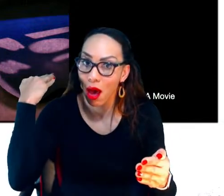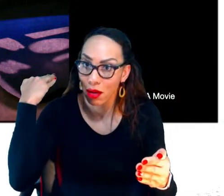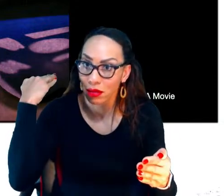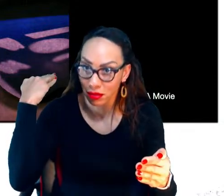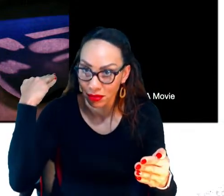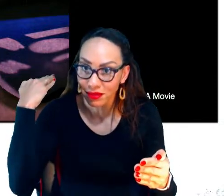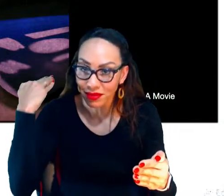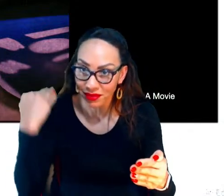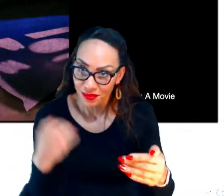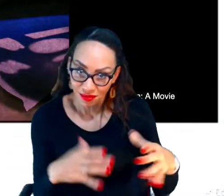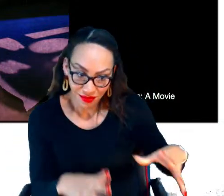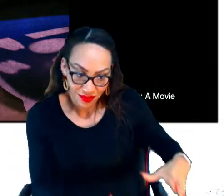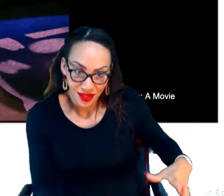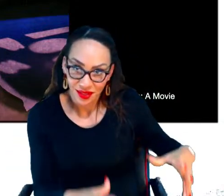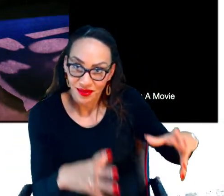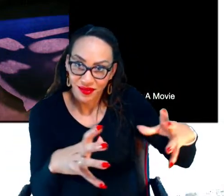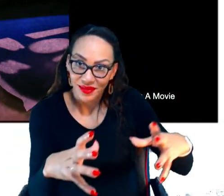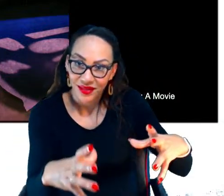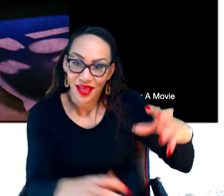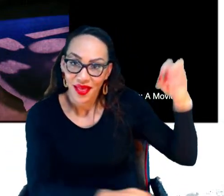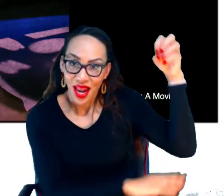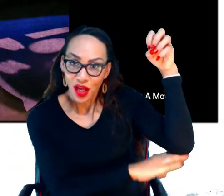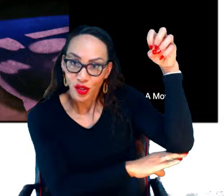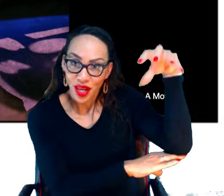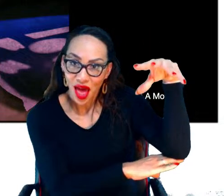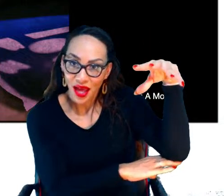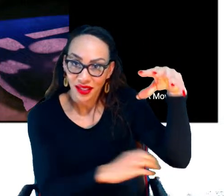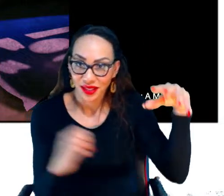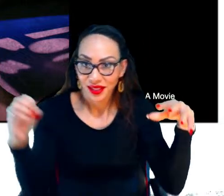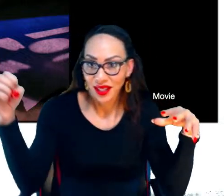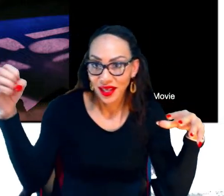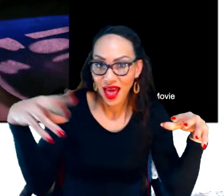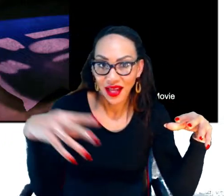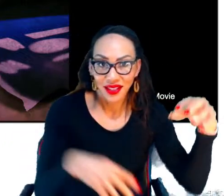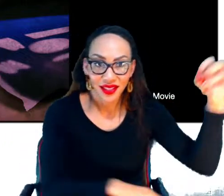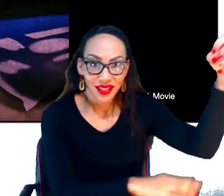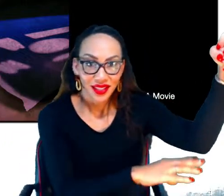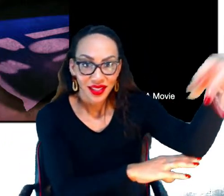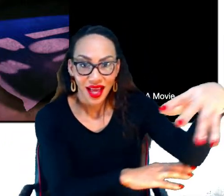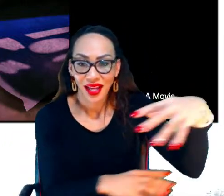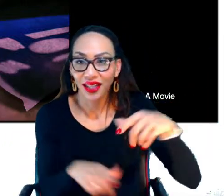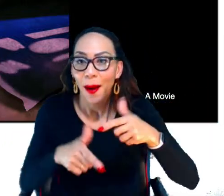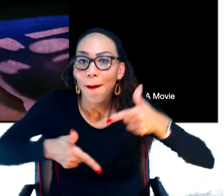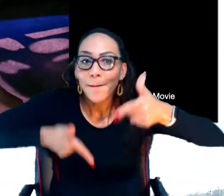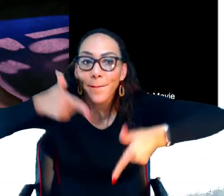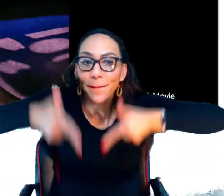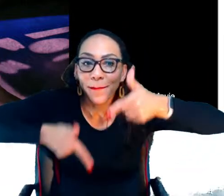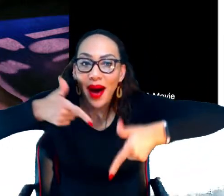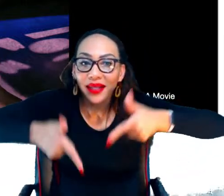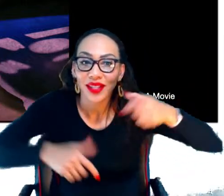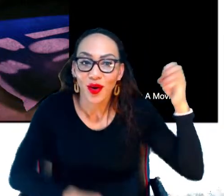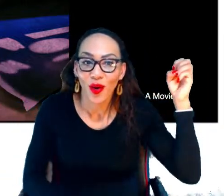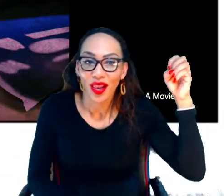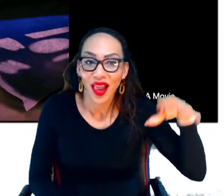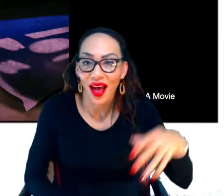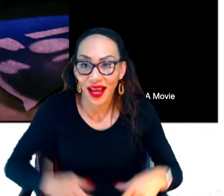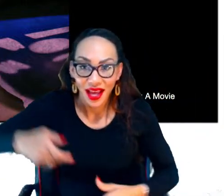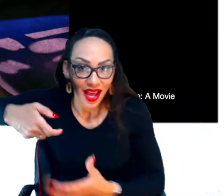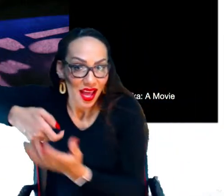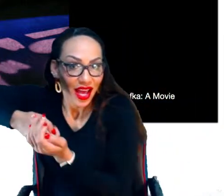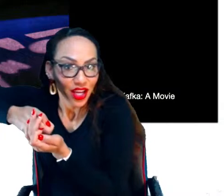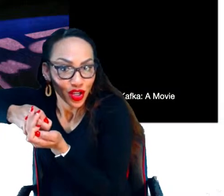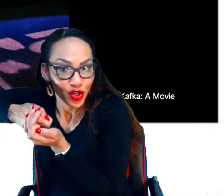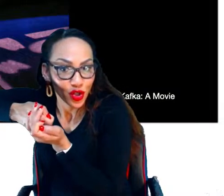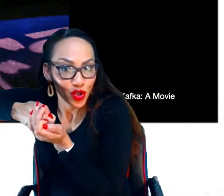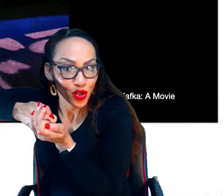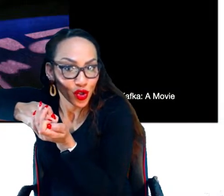like bicycle lights. So there's just a bicycle light there. I've got like a little torch above it, and I'm just swinging